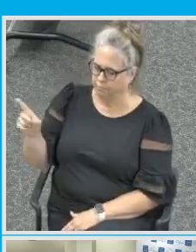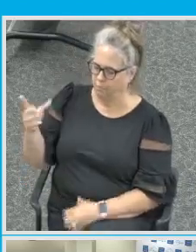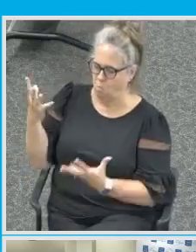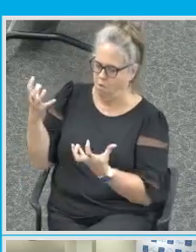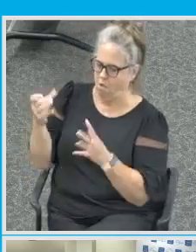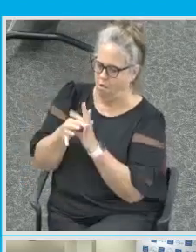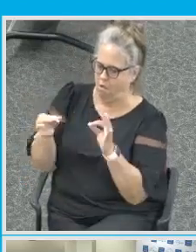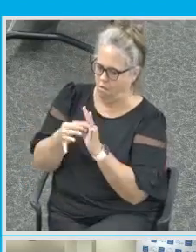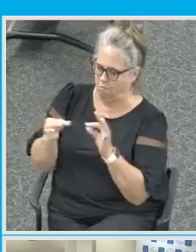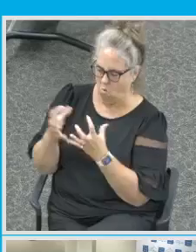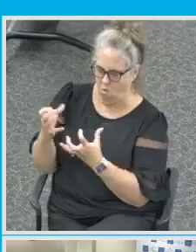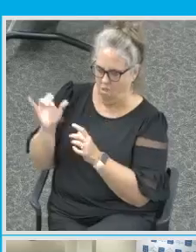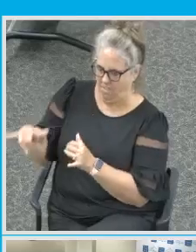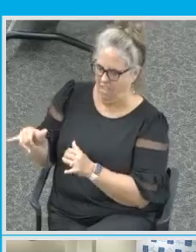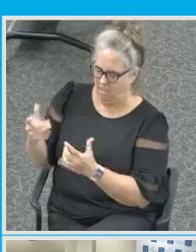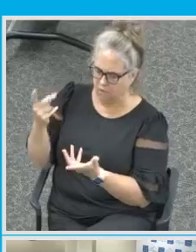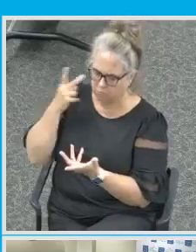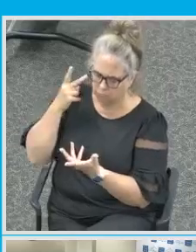can get them in now.